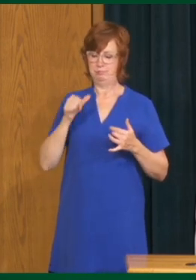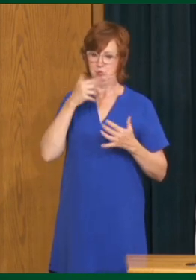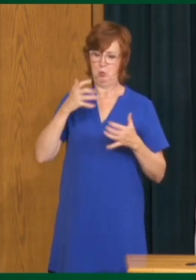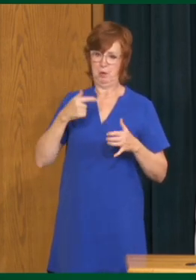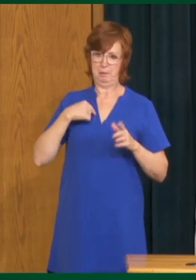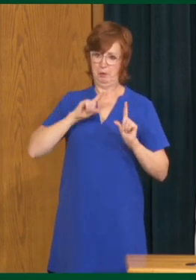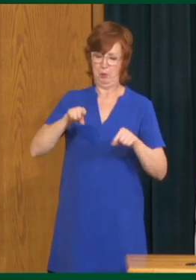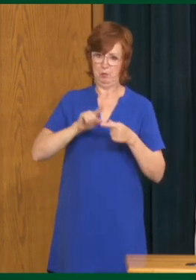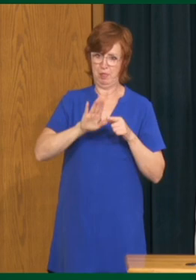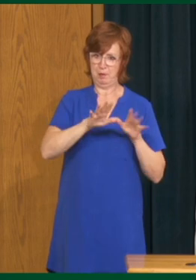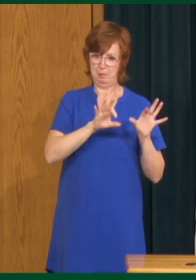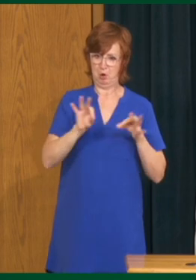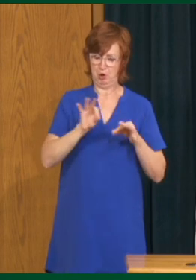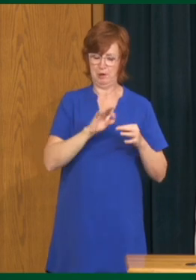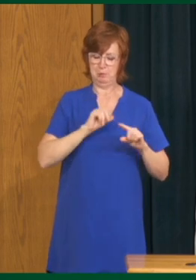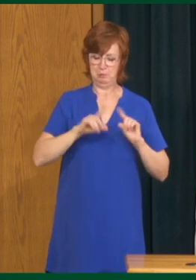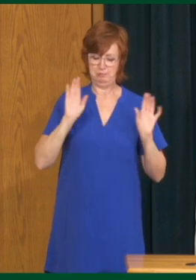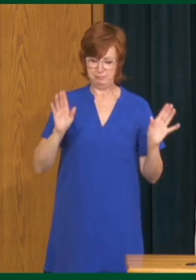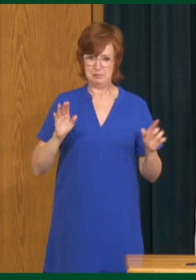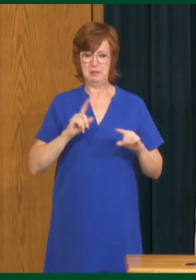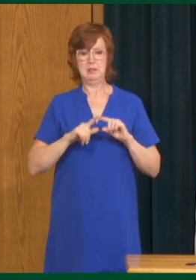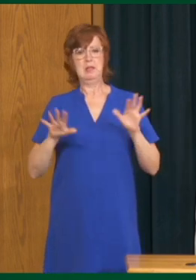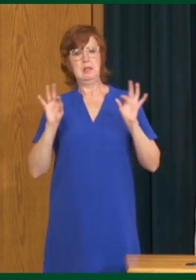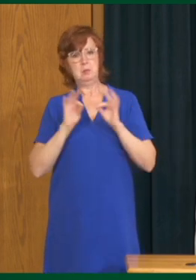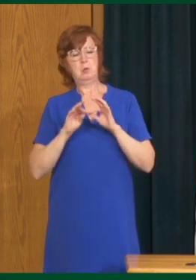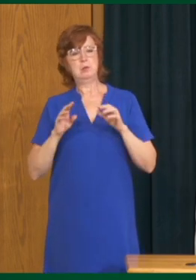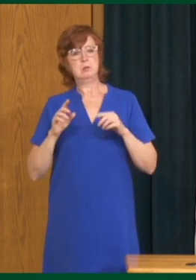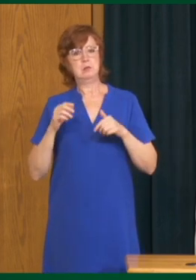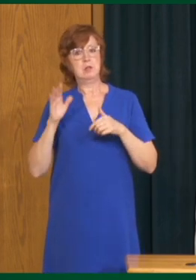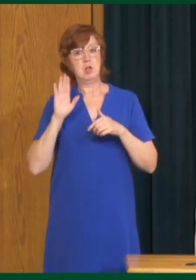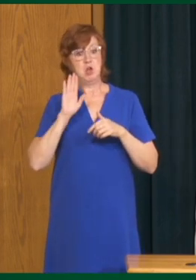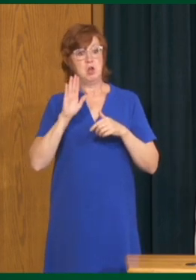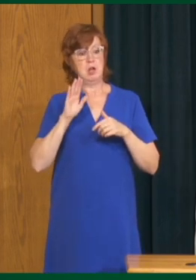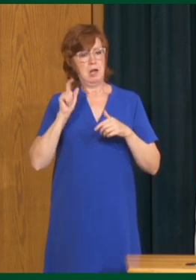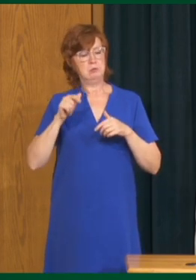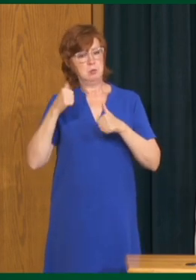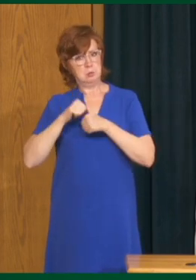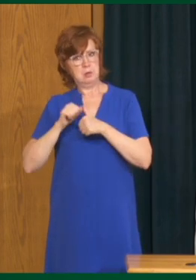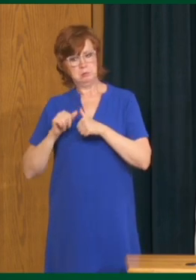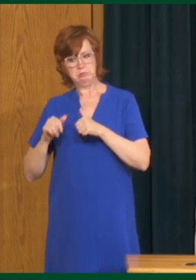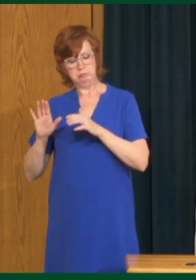accept that as well. Regarding the question you asked about,